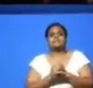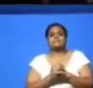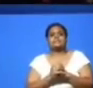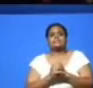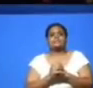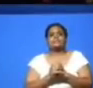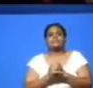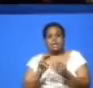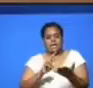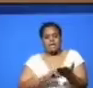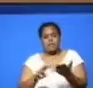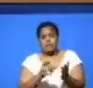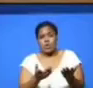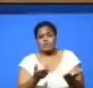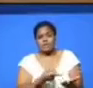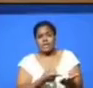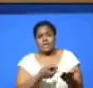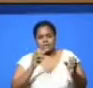is clear.